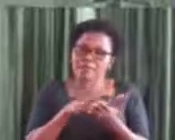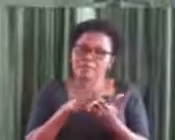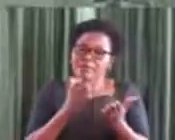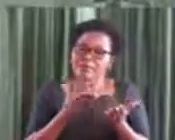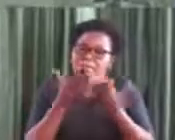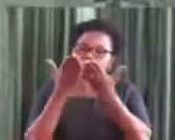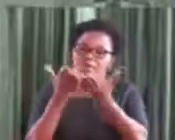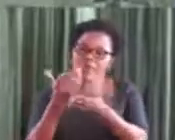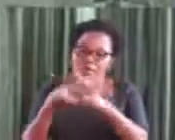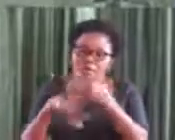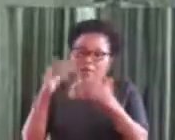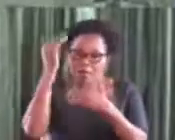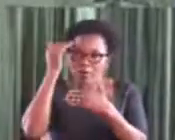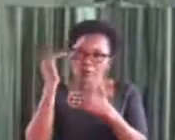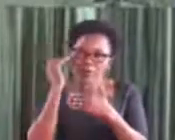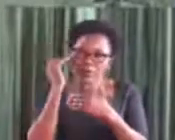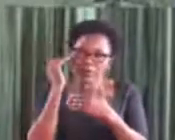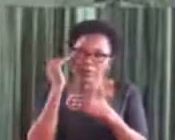it.